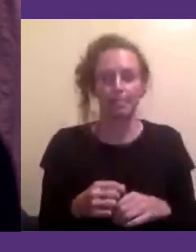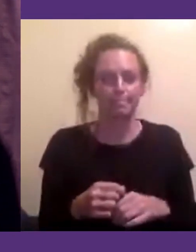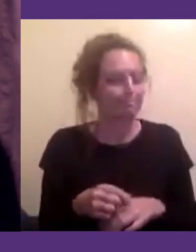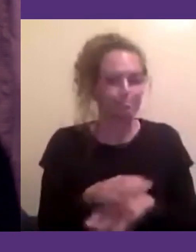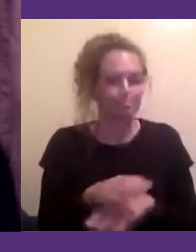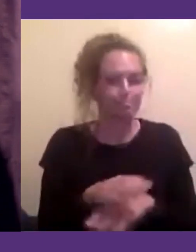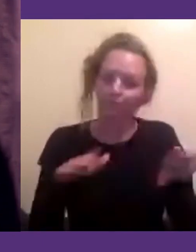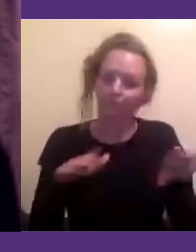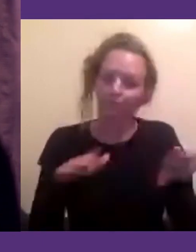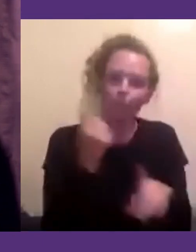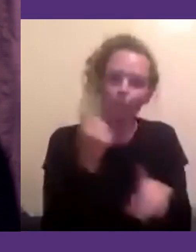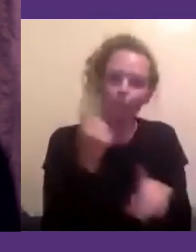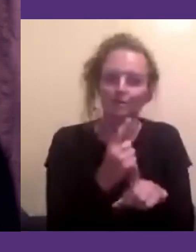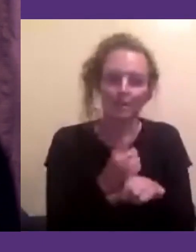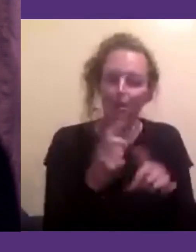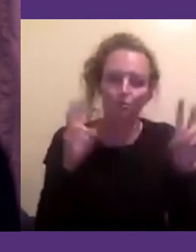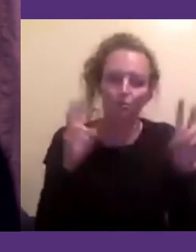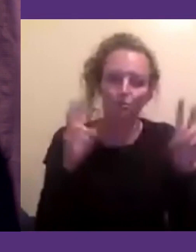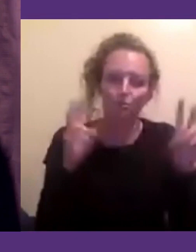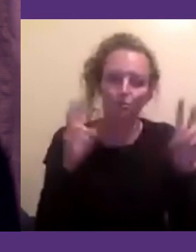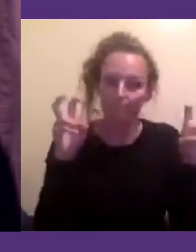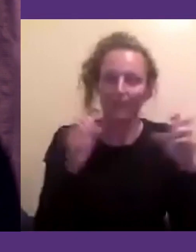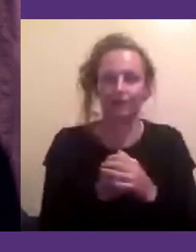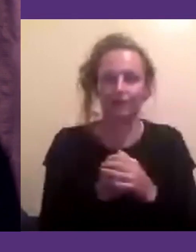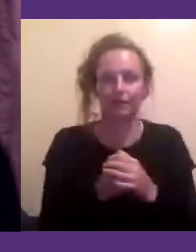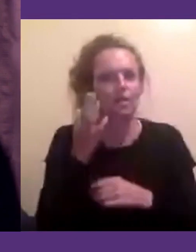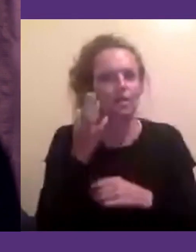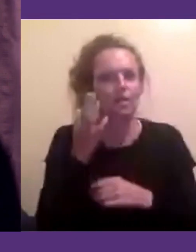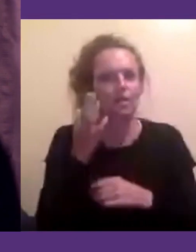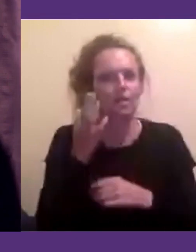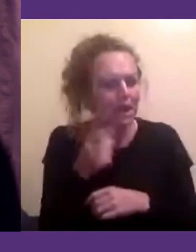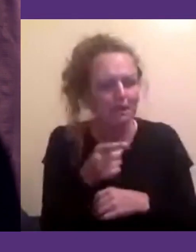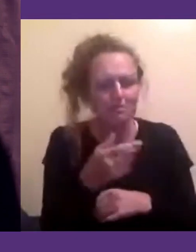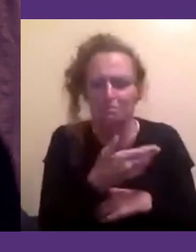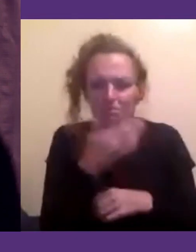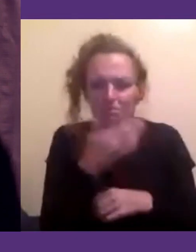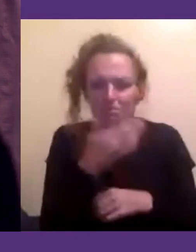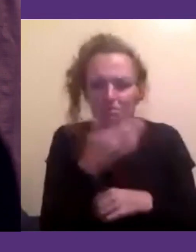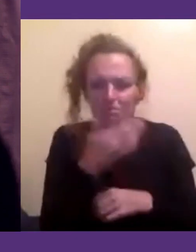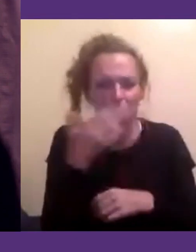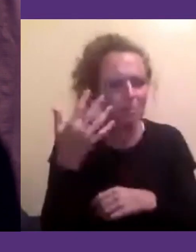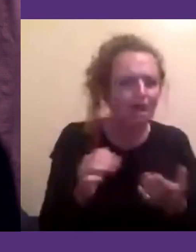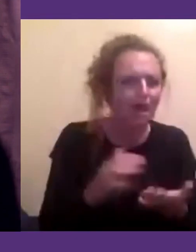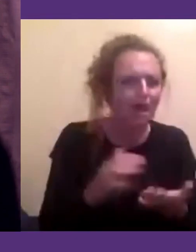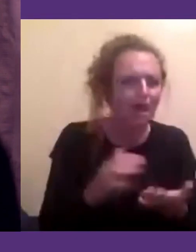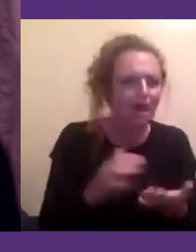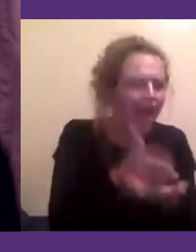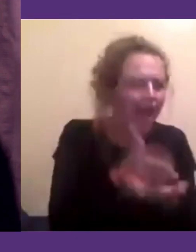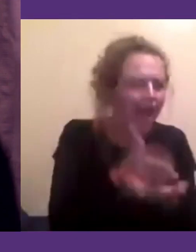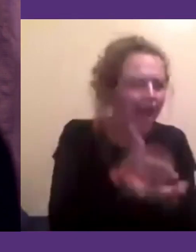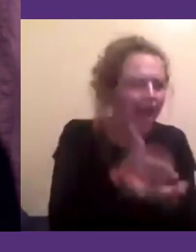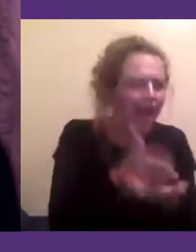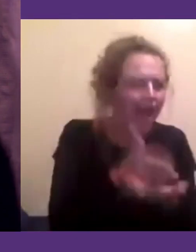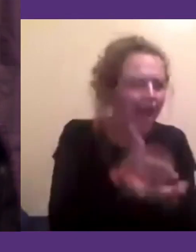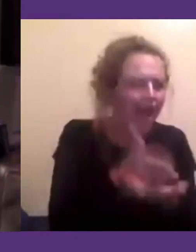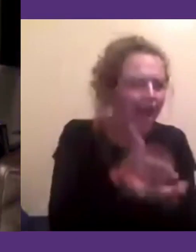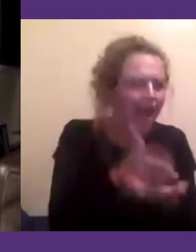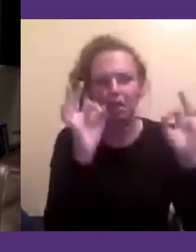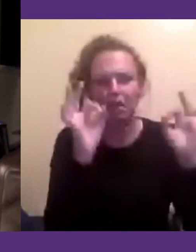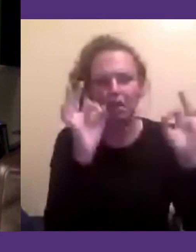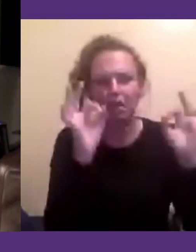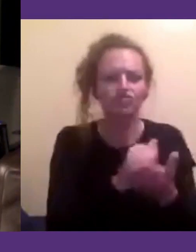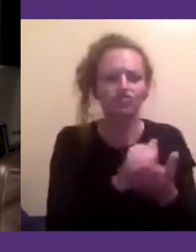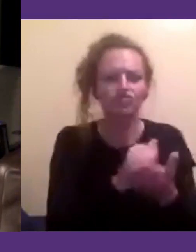accurate portrayal of our lives and of our stories, we really miss the nuance and